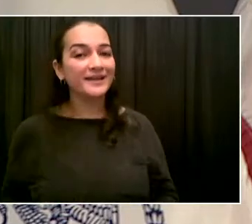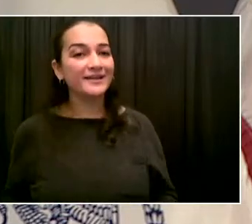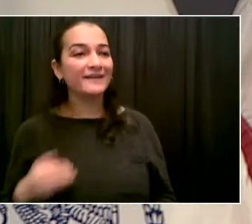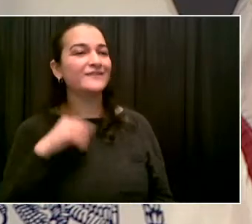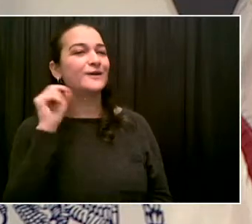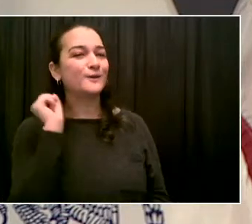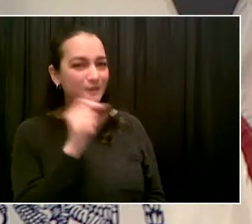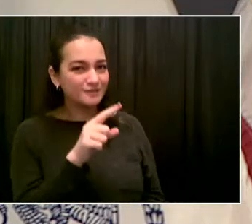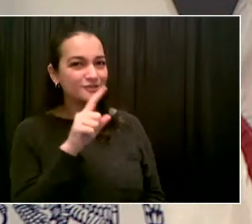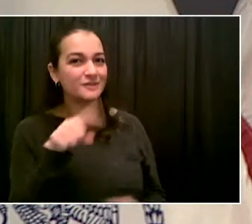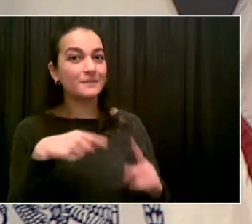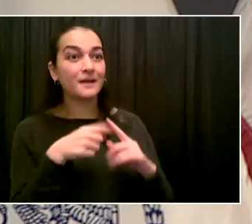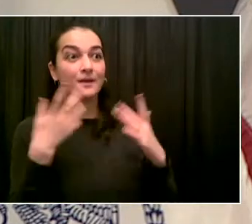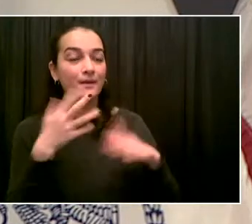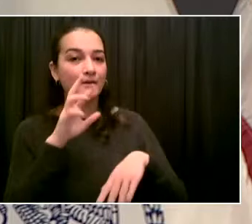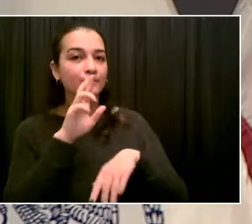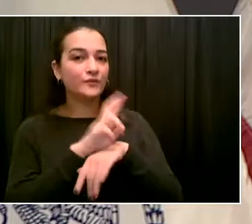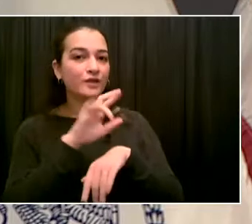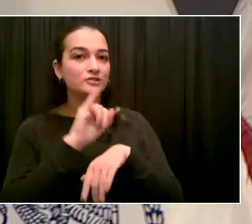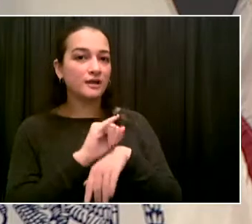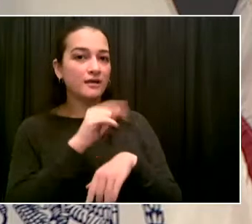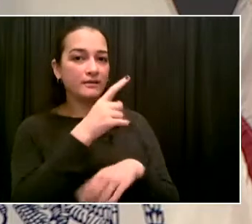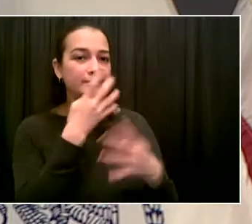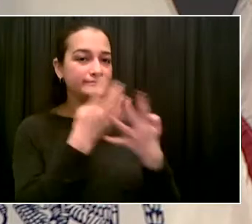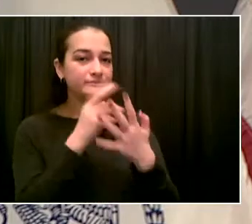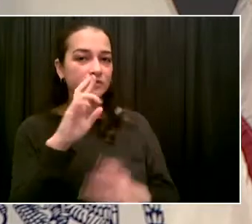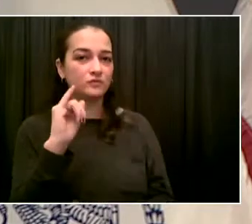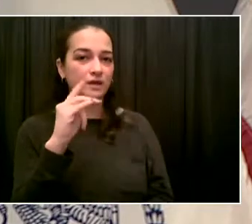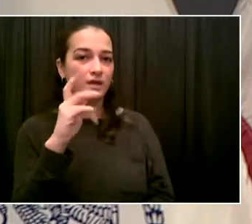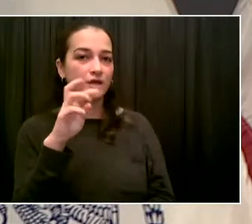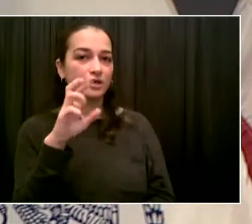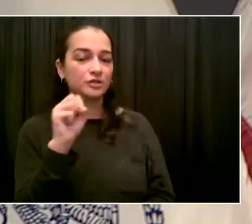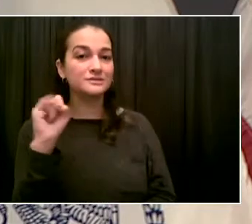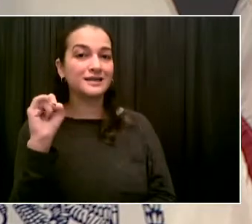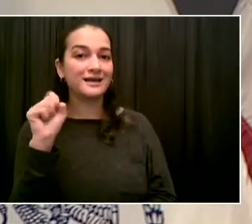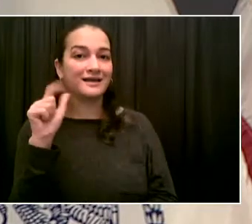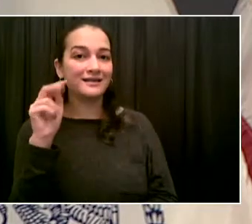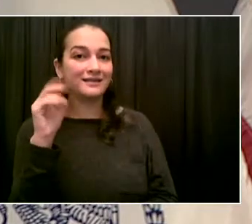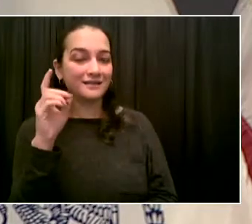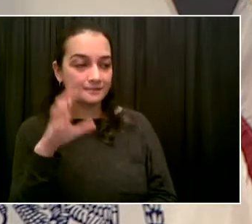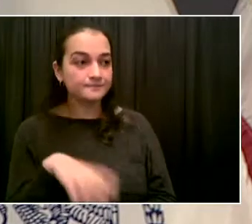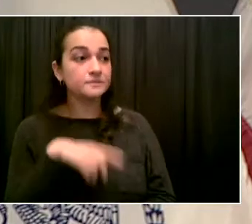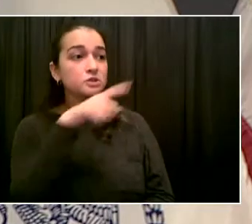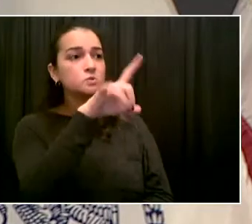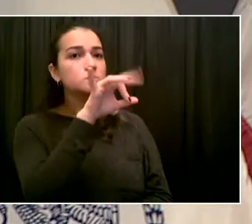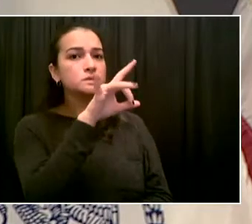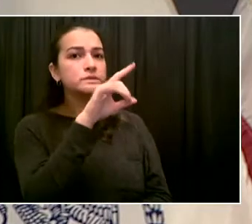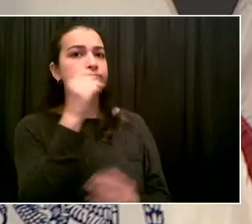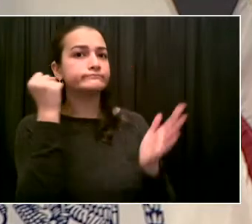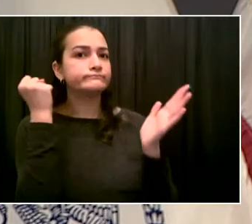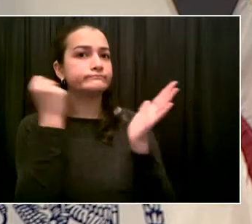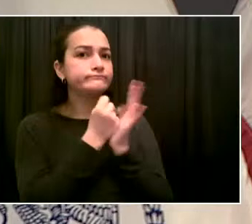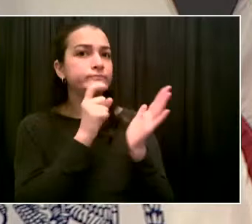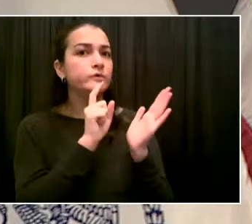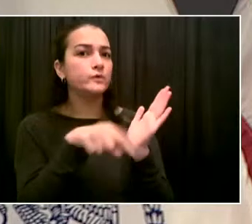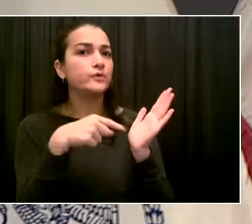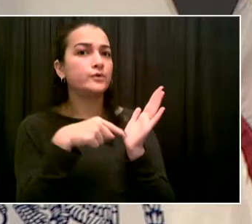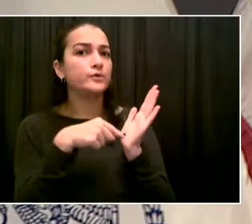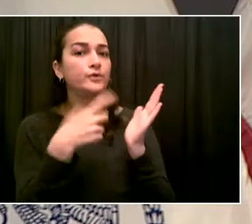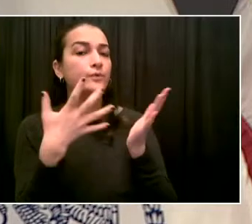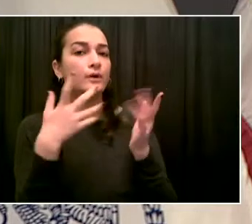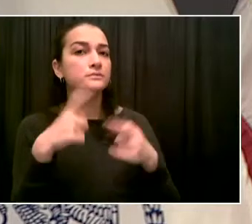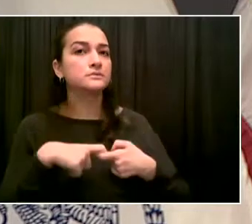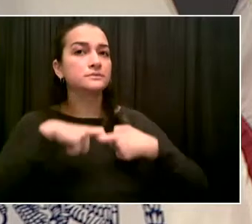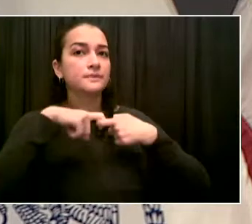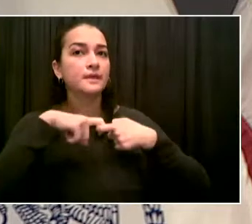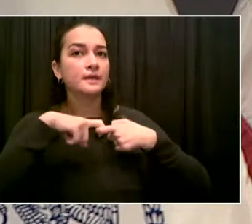order, suspending, postponing, whatever word you want to use, what had been your plan to end solitary confinement.